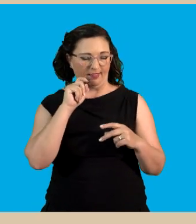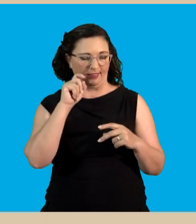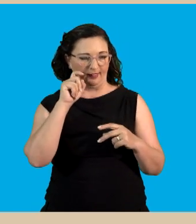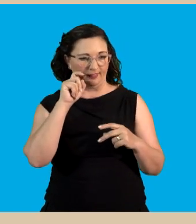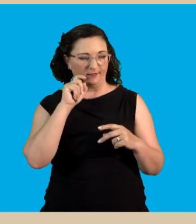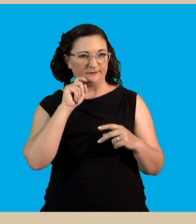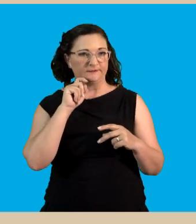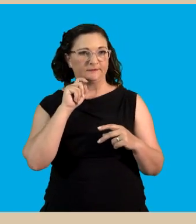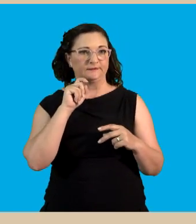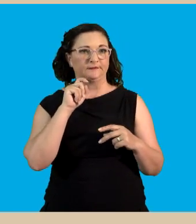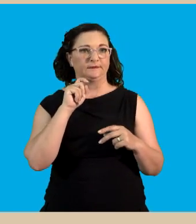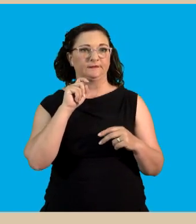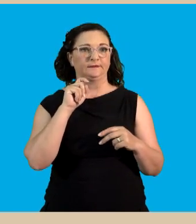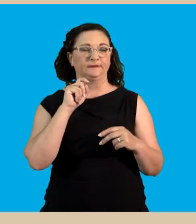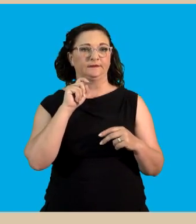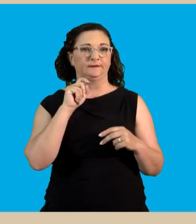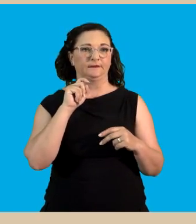elderly